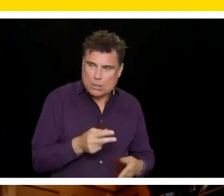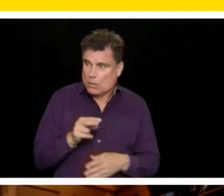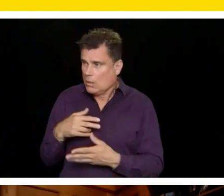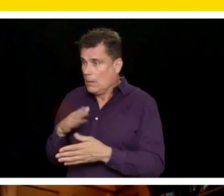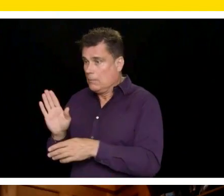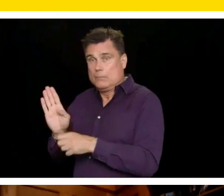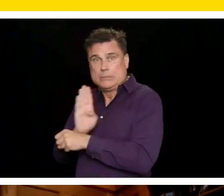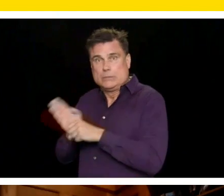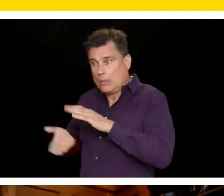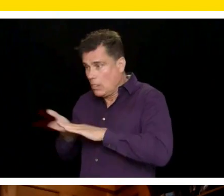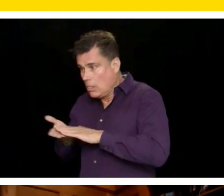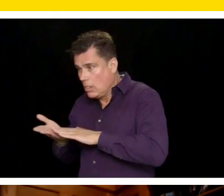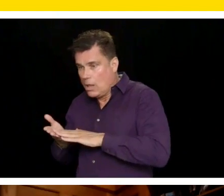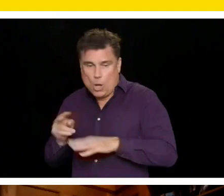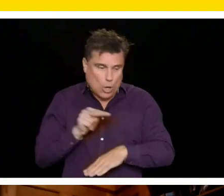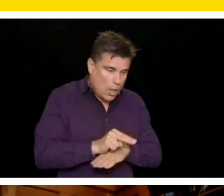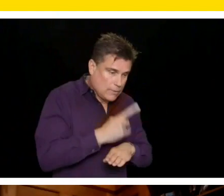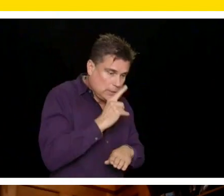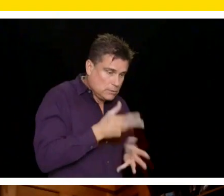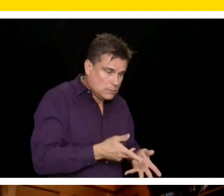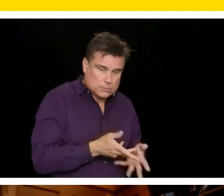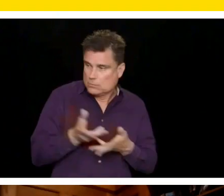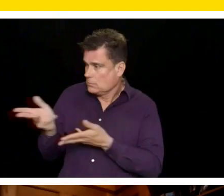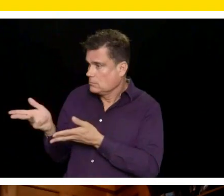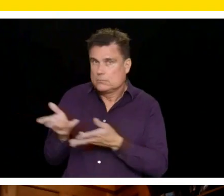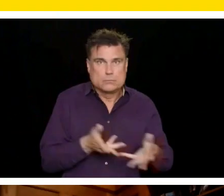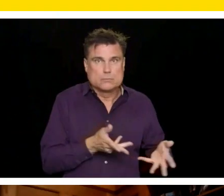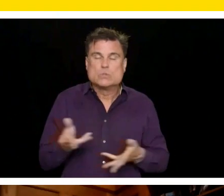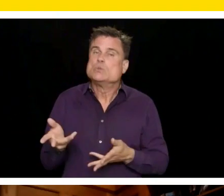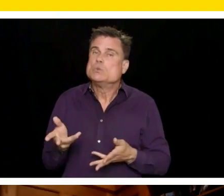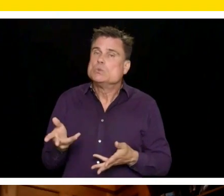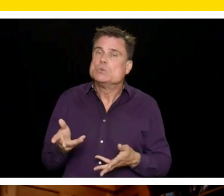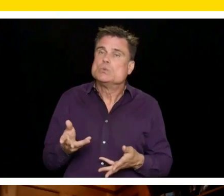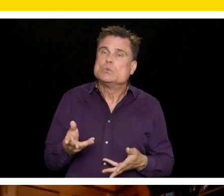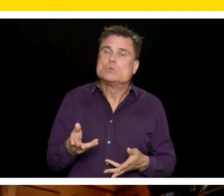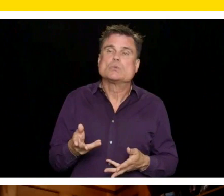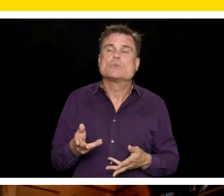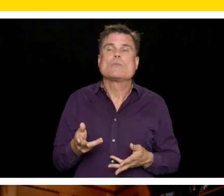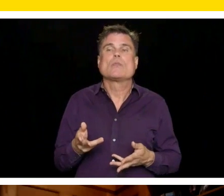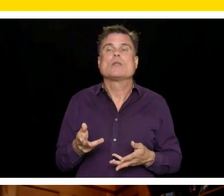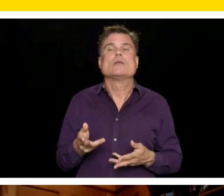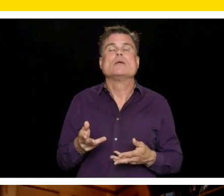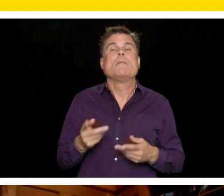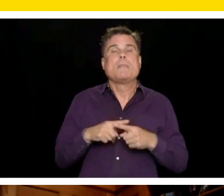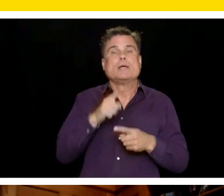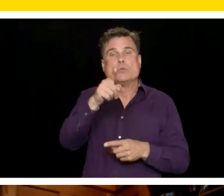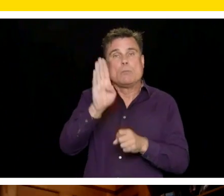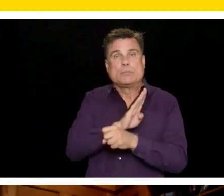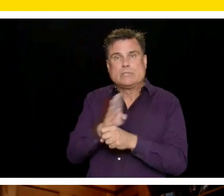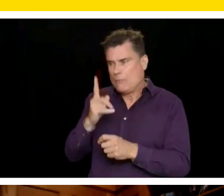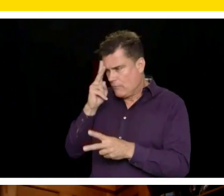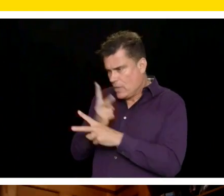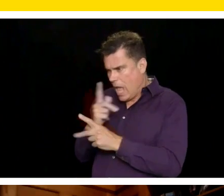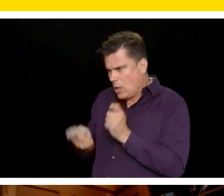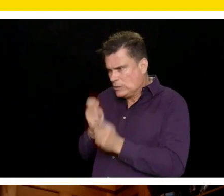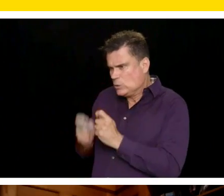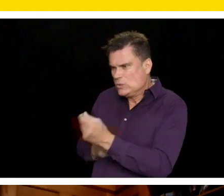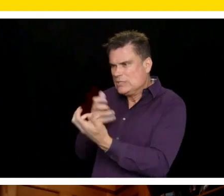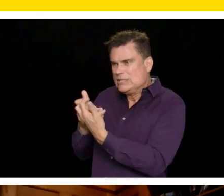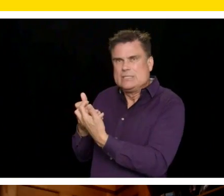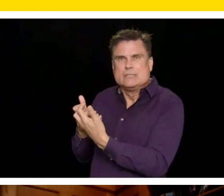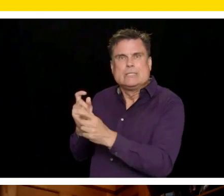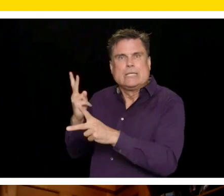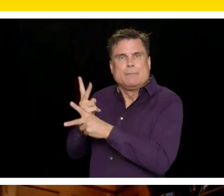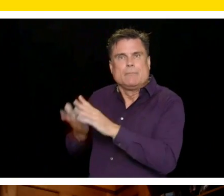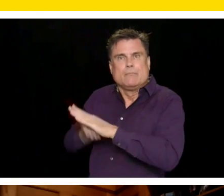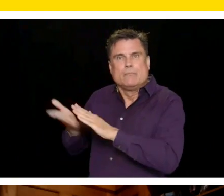for having to support their children's learning in this time. Like, this was more than full-time work for a lot of